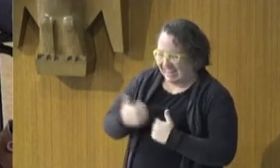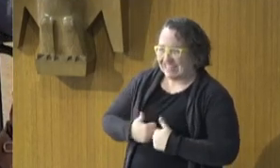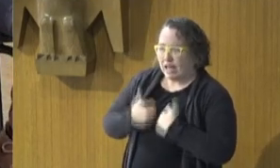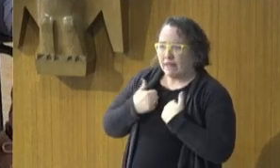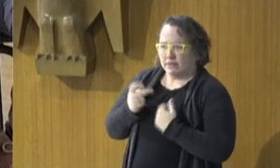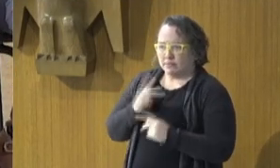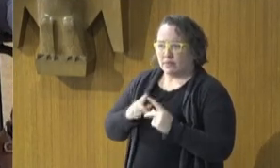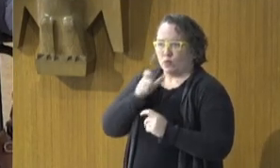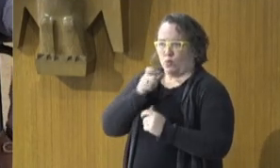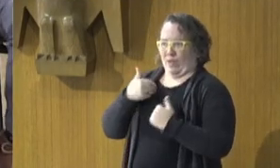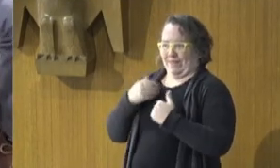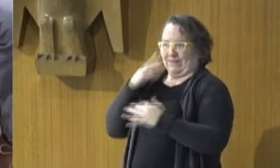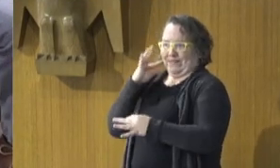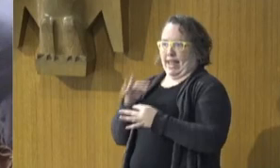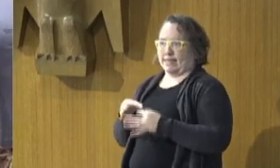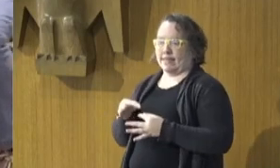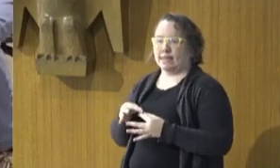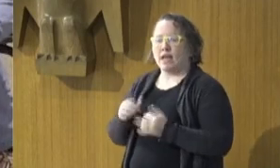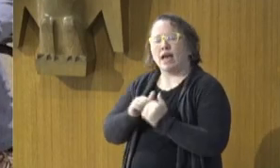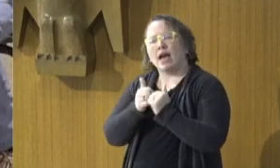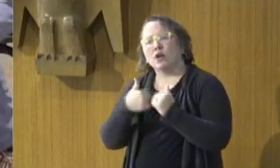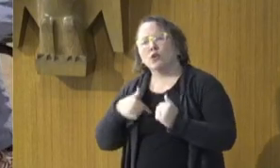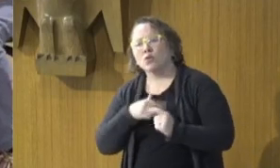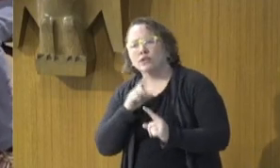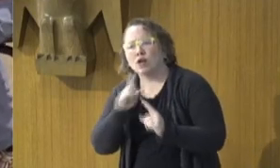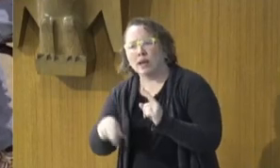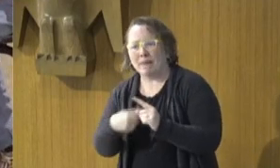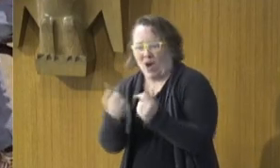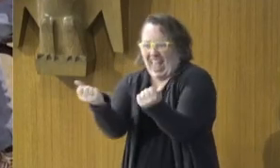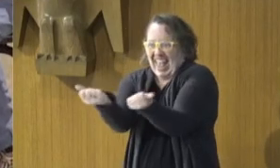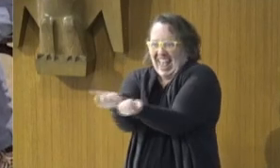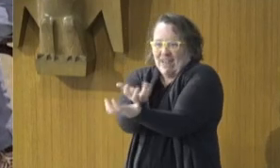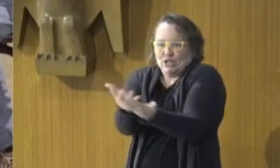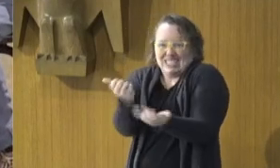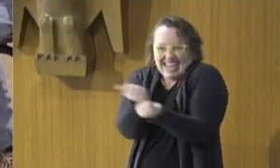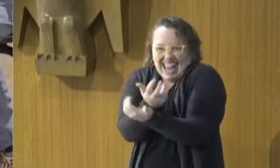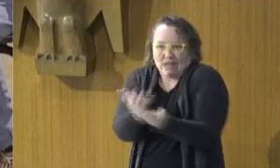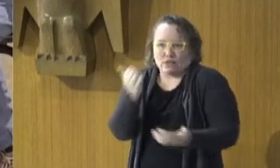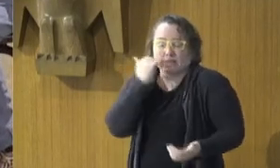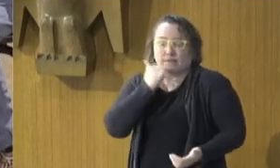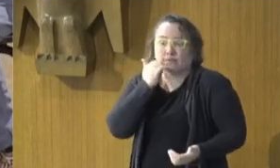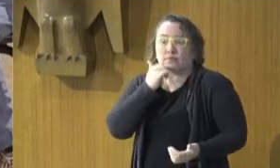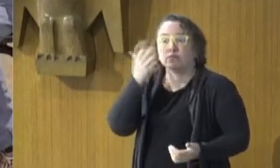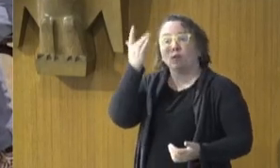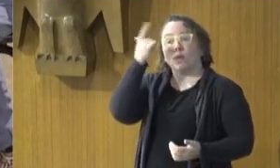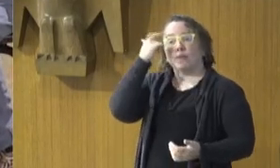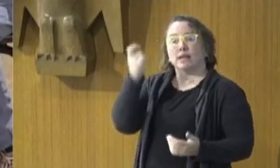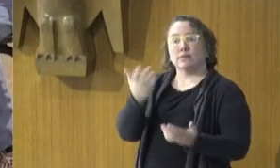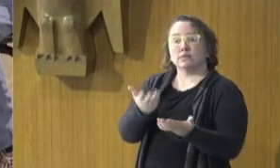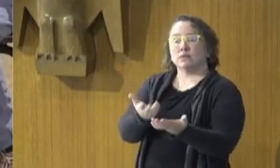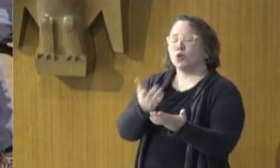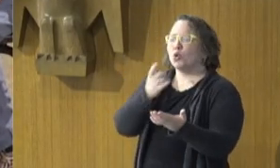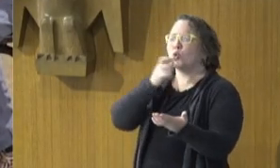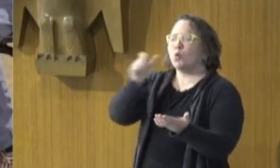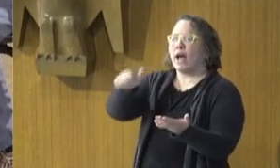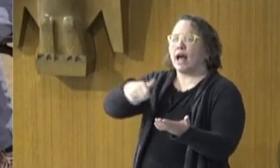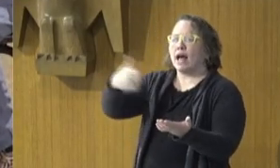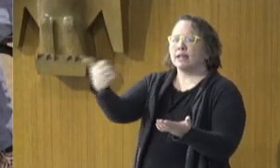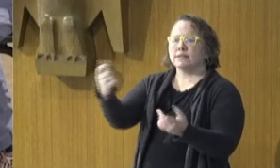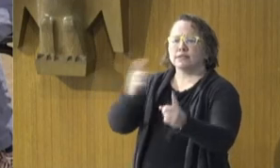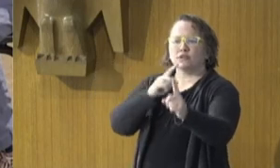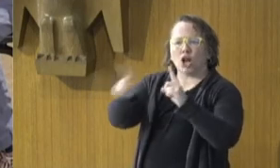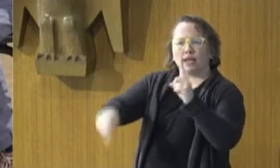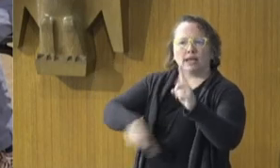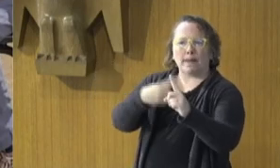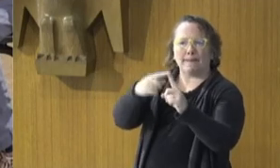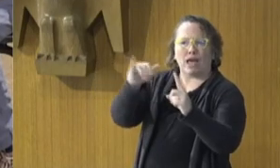people of faith? And so we'll try to talk about all of that. But yeah, that is an issue to talk about a lot, only because who else is talking about it? Who